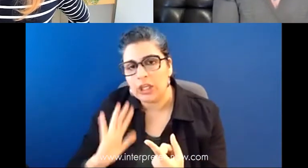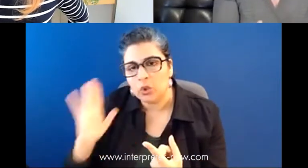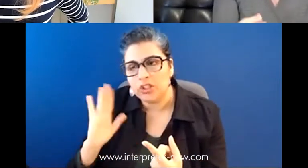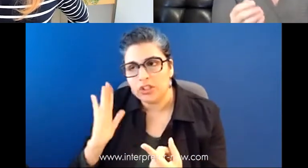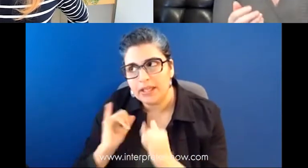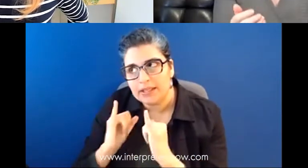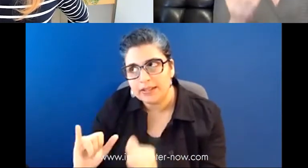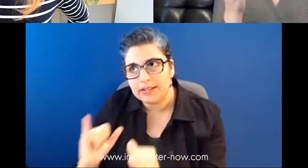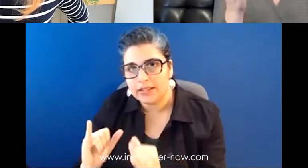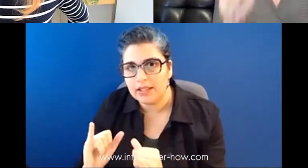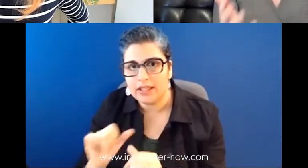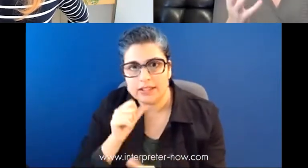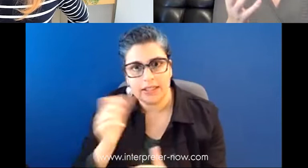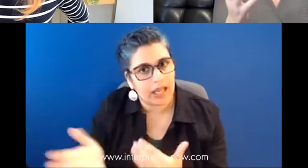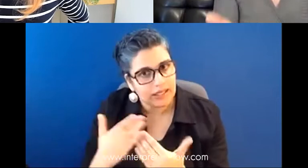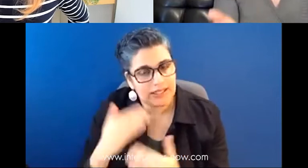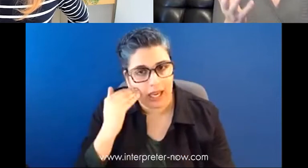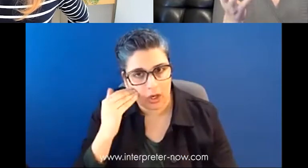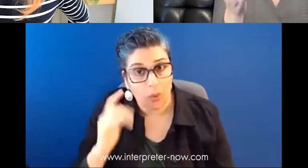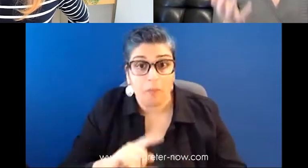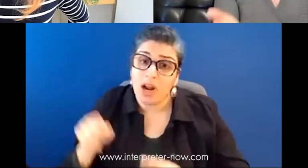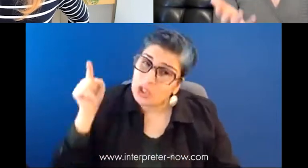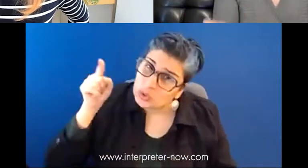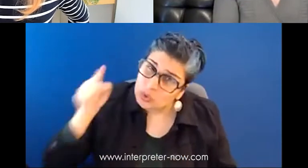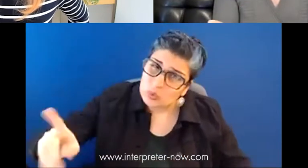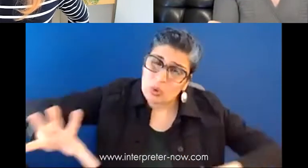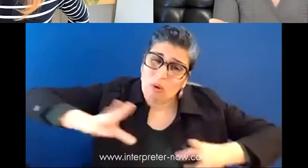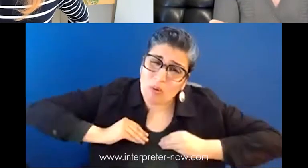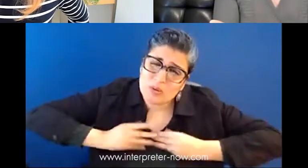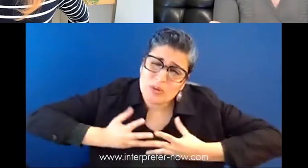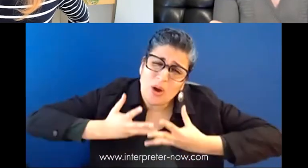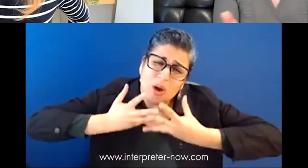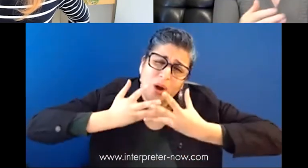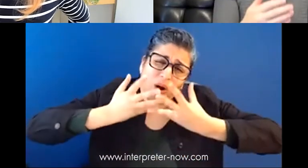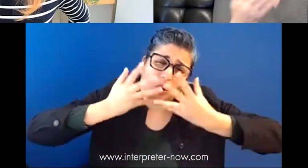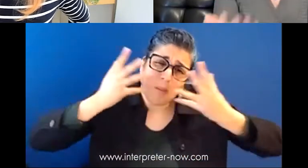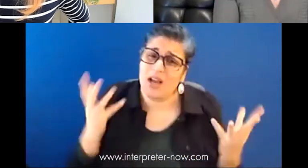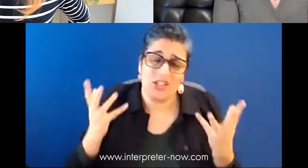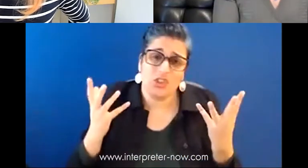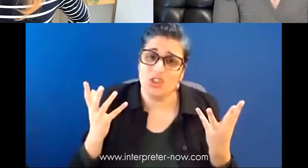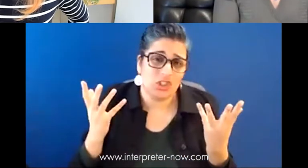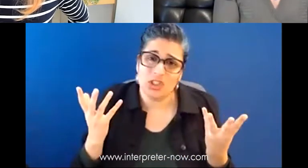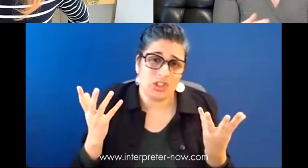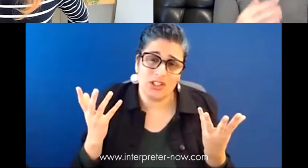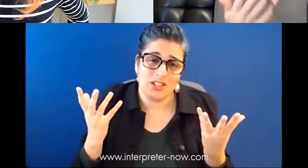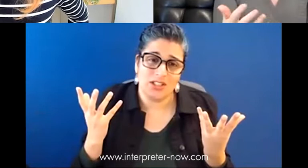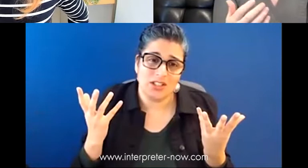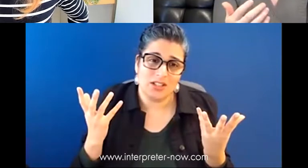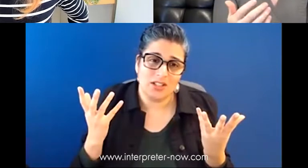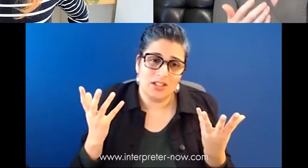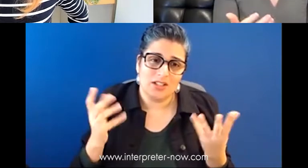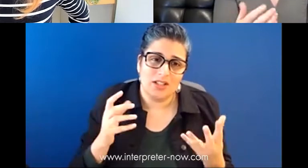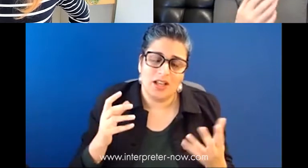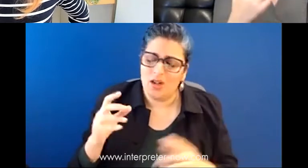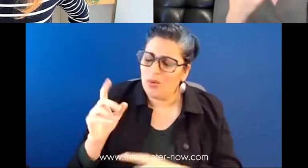think, but you own so much of, I'm going to skip the word privilege